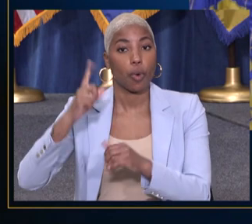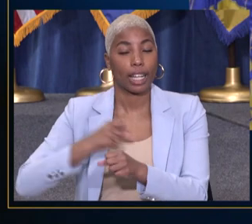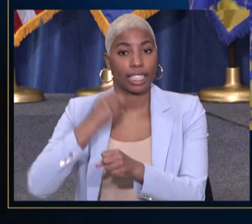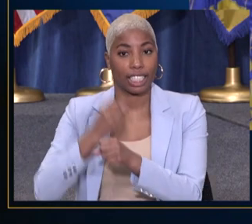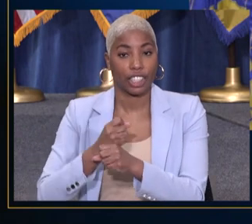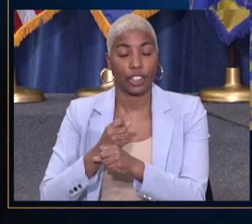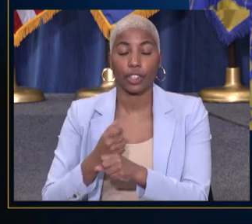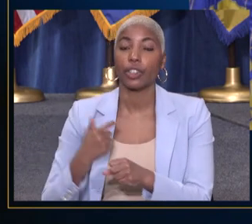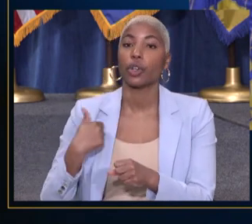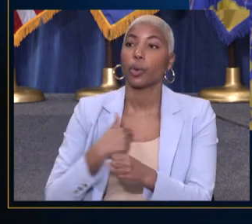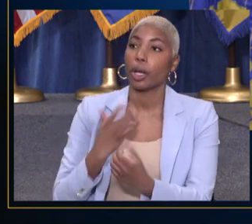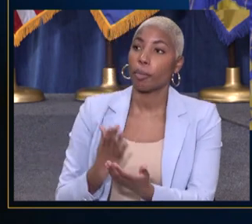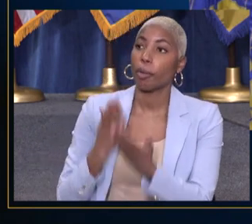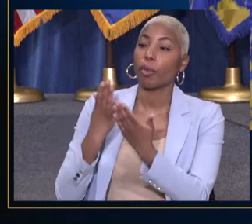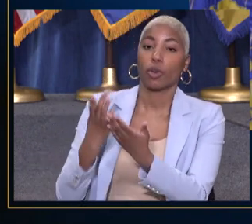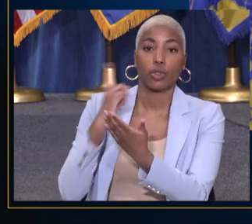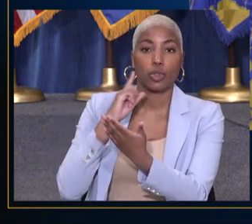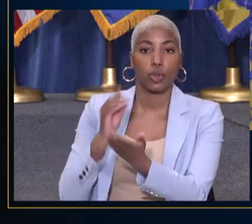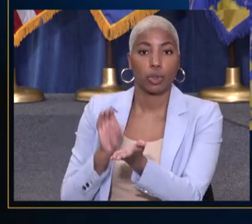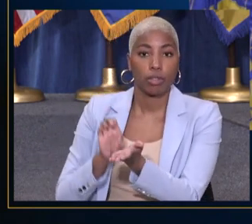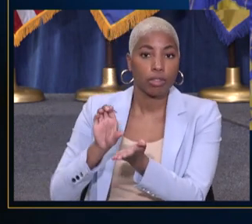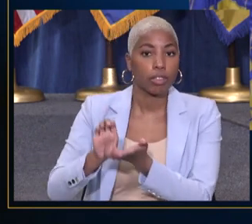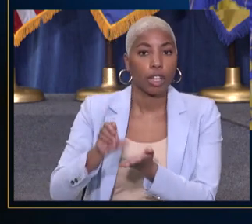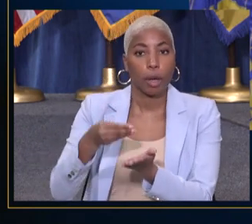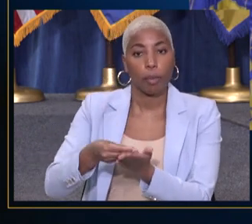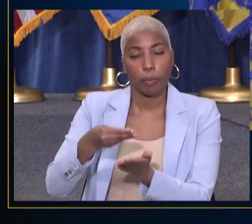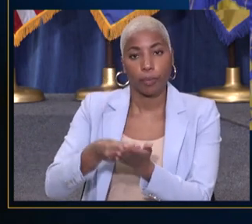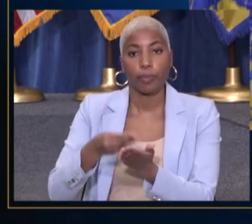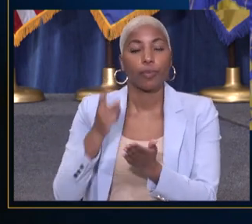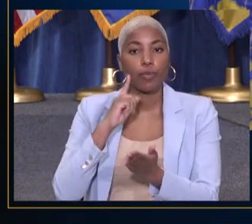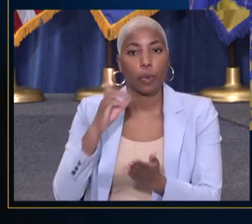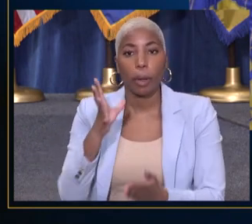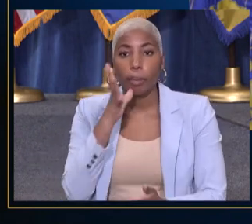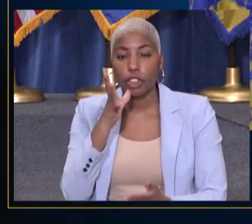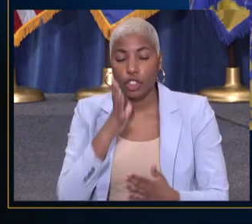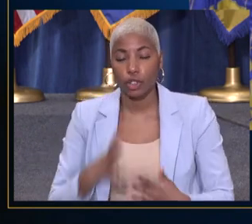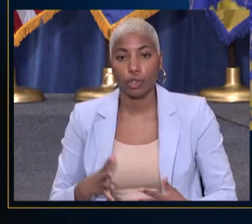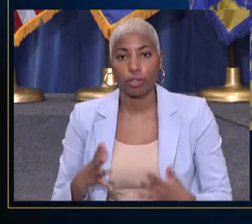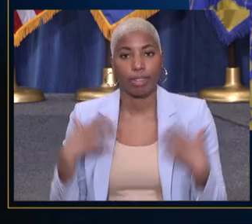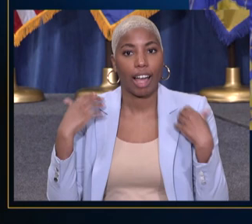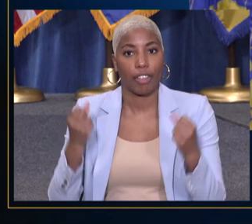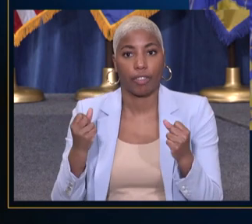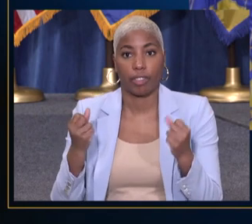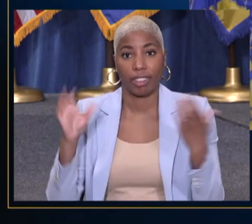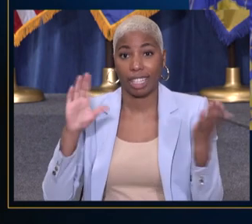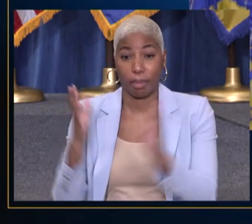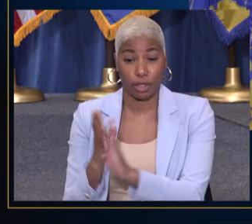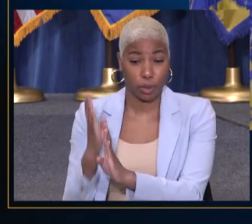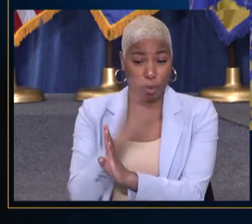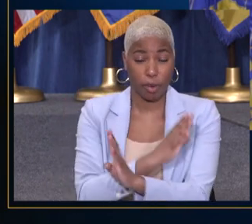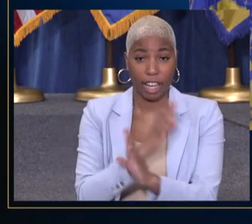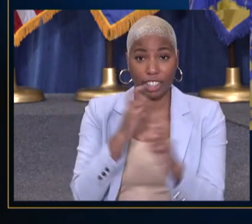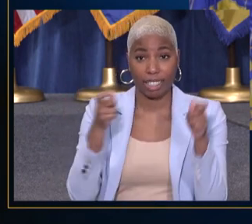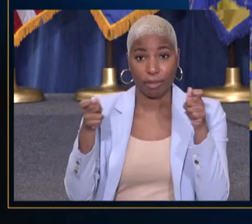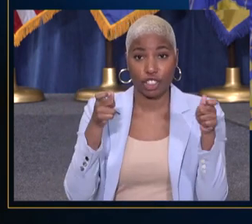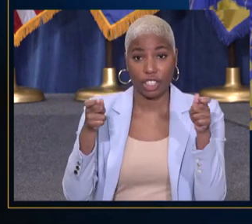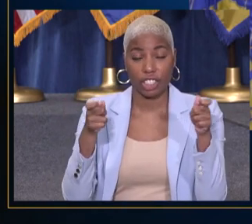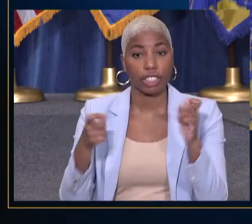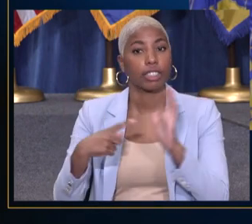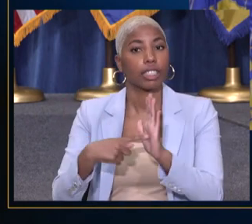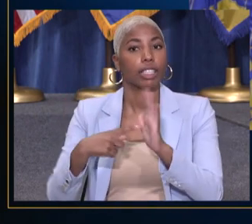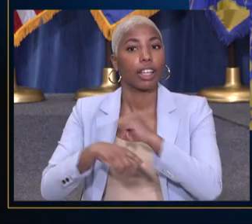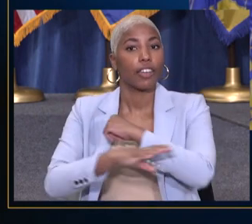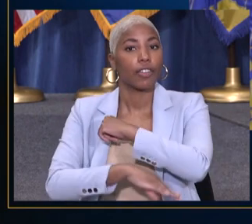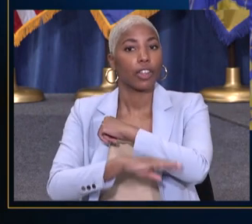more funding related to maternal health than any prior administration. For example, in the fall,